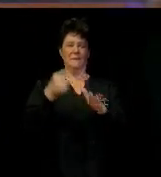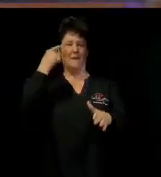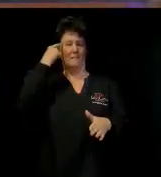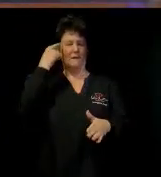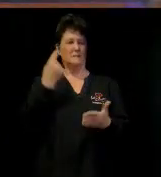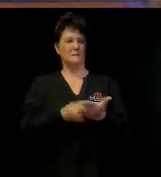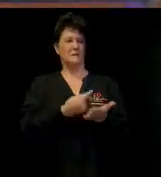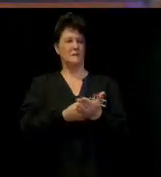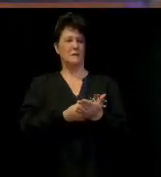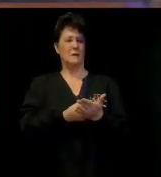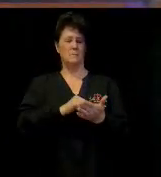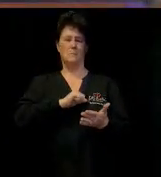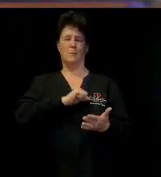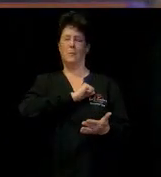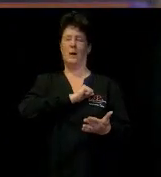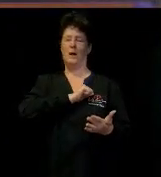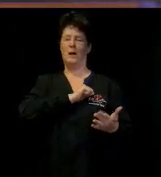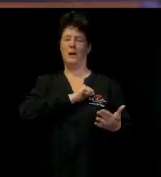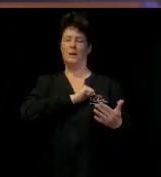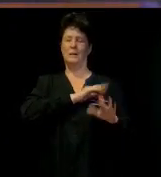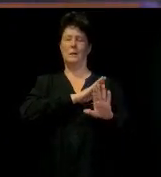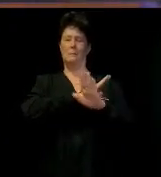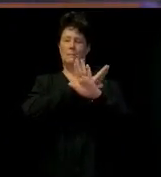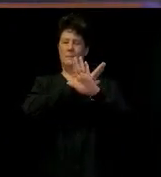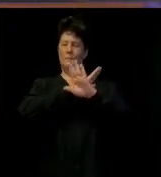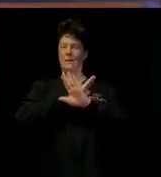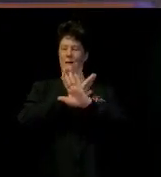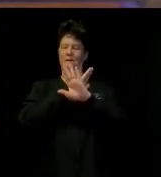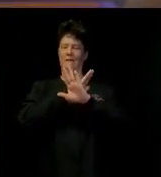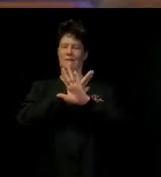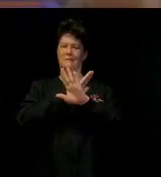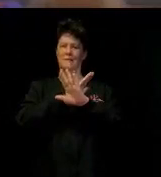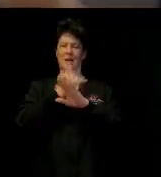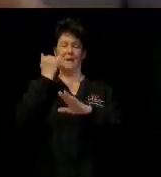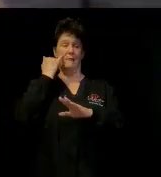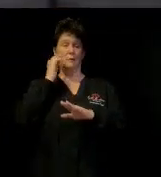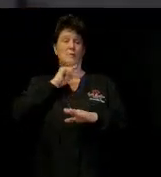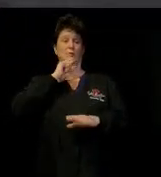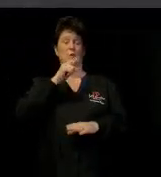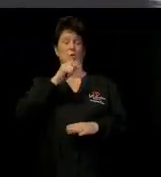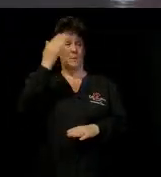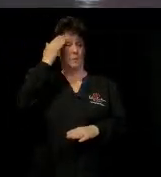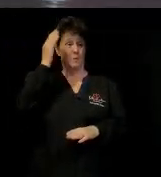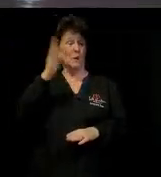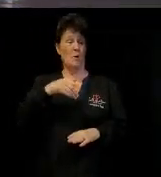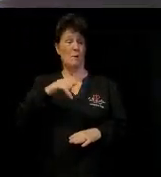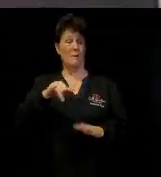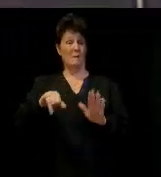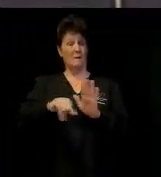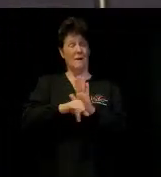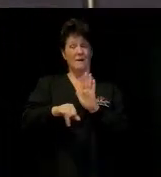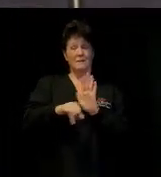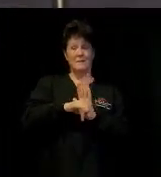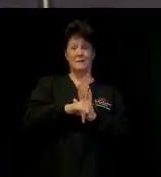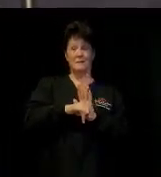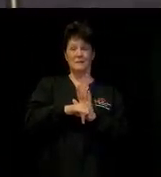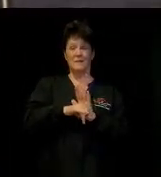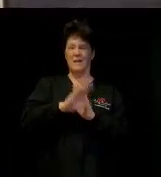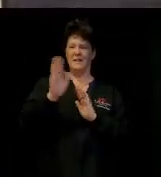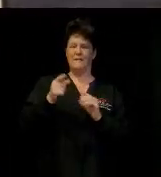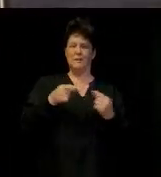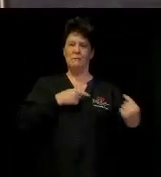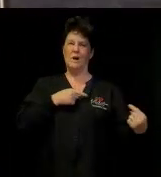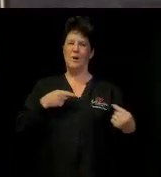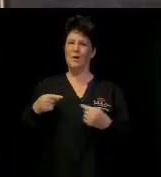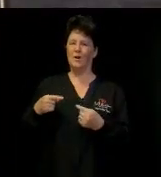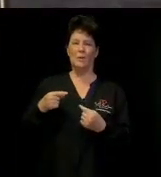our pride and our ego to get in the way because if we really knew who we were, we wouldn't have to argue with people. If we really knew who we were, and that's what?